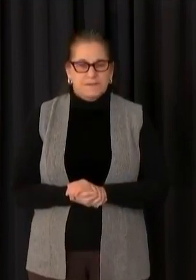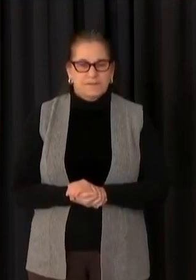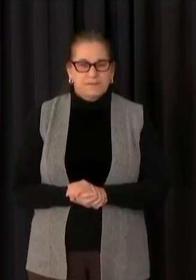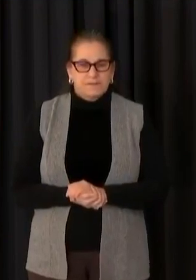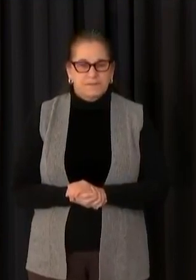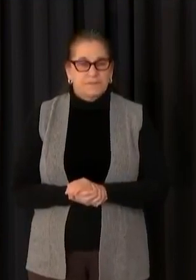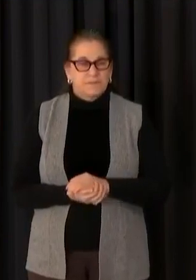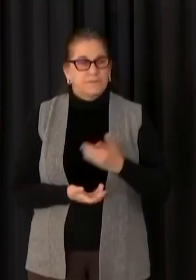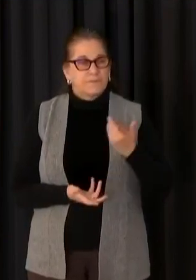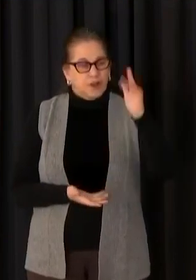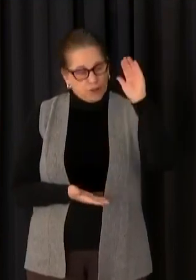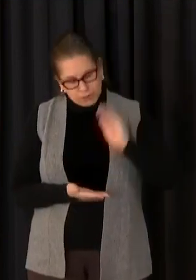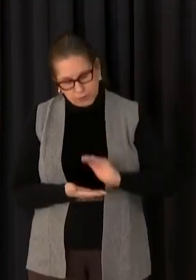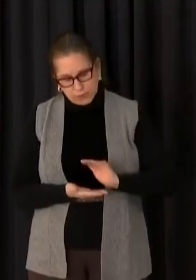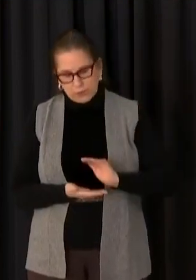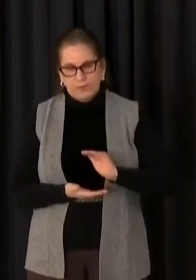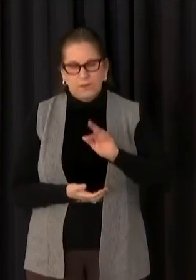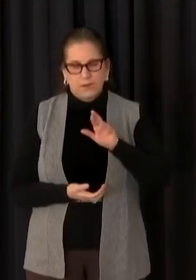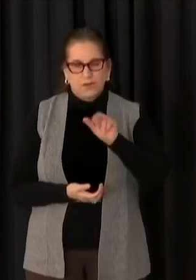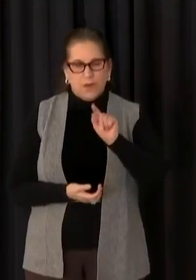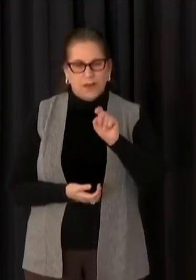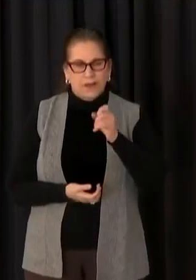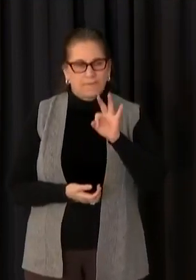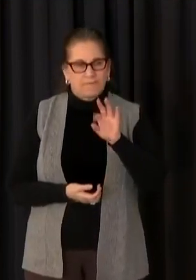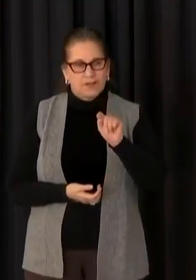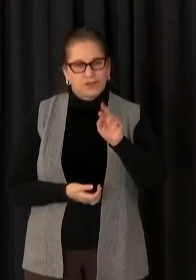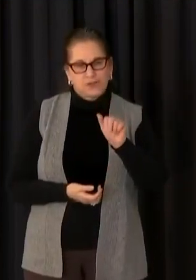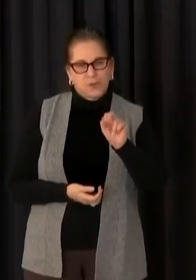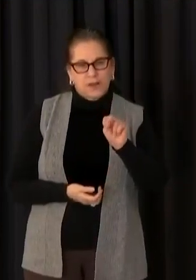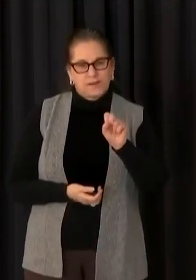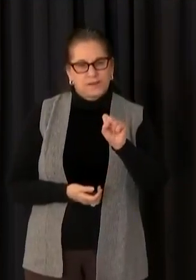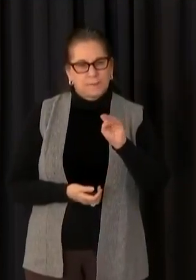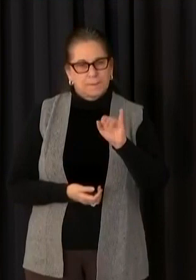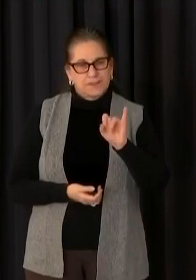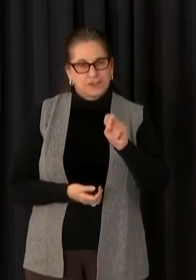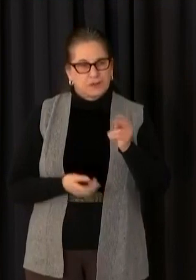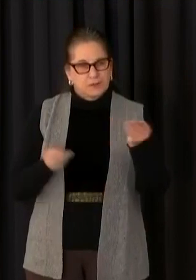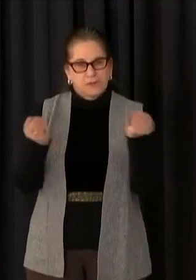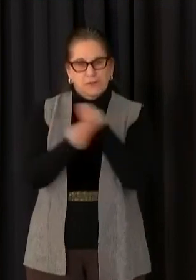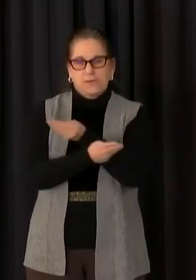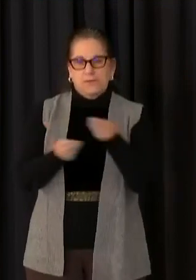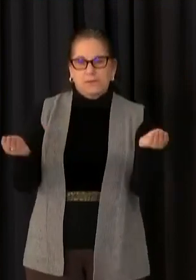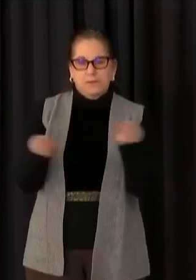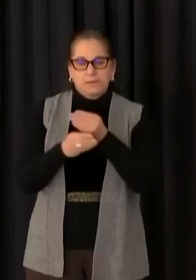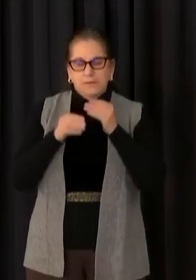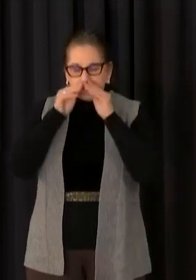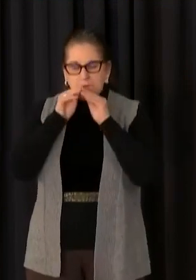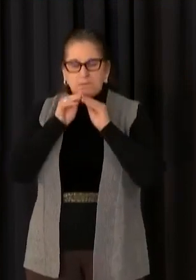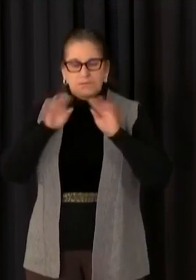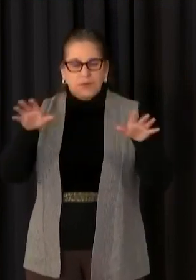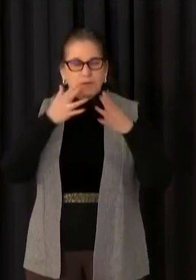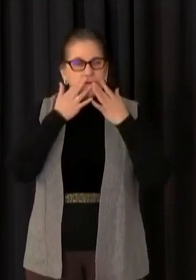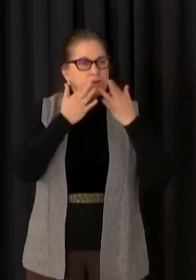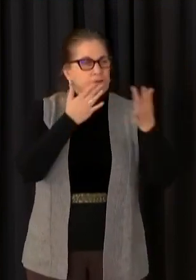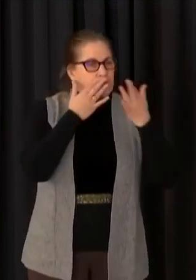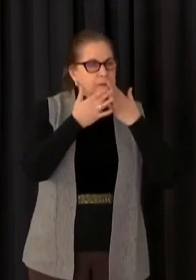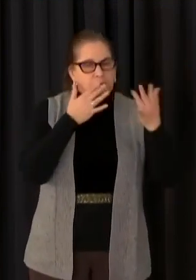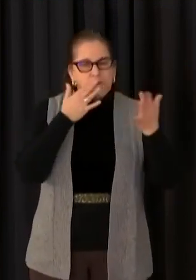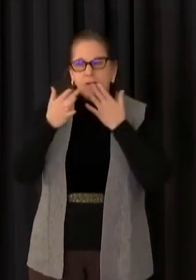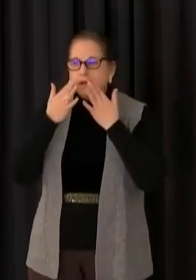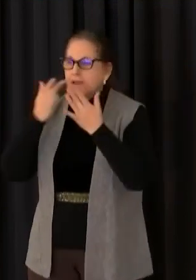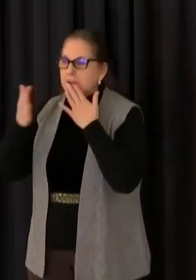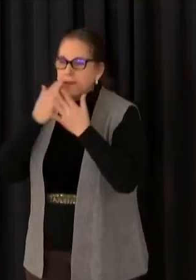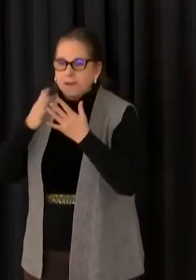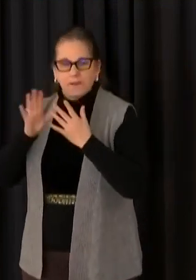It's one of the things that we document or we show you all in our daily metrics. And it is higher with